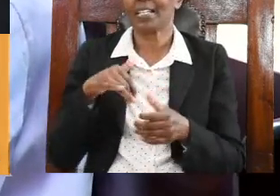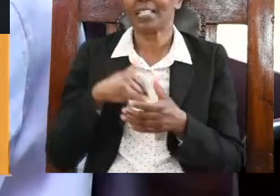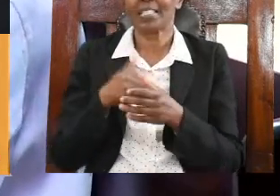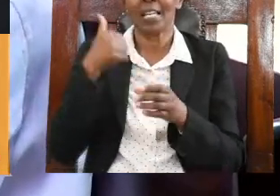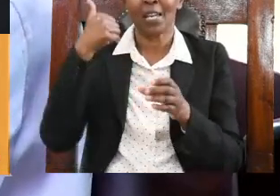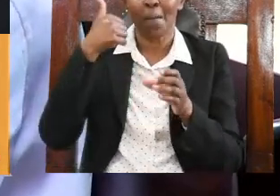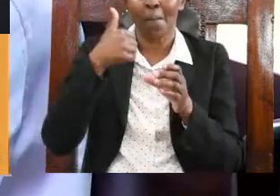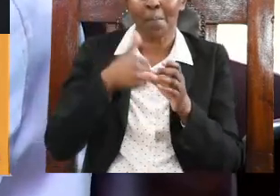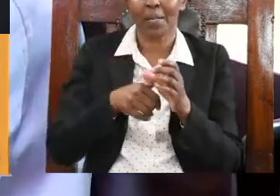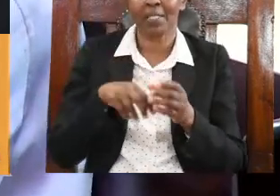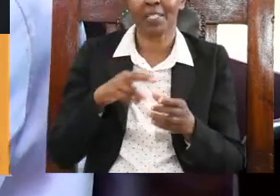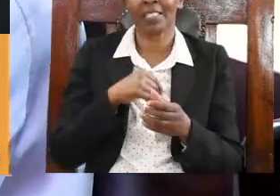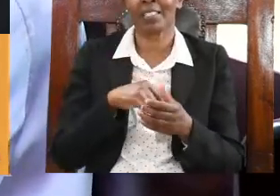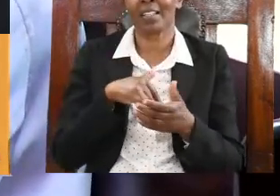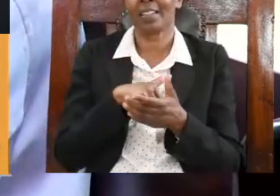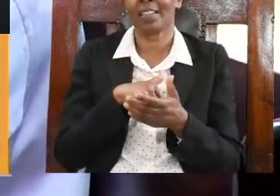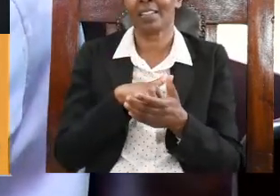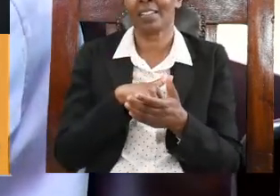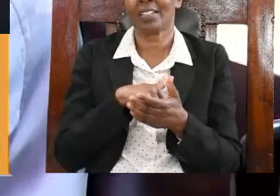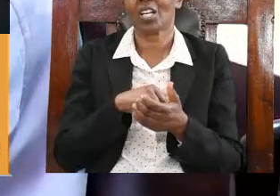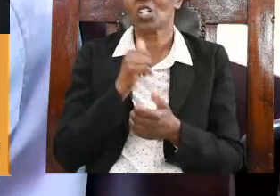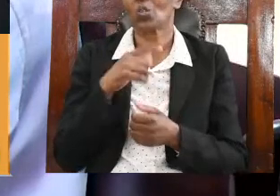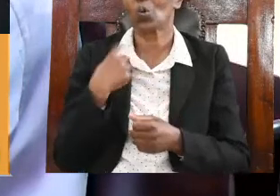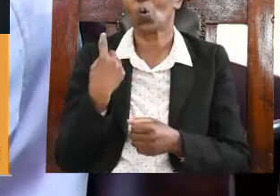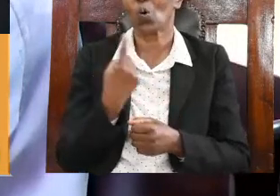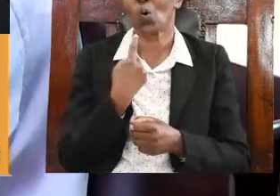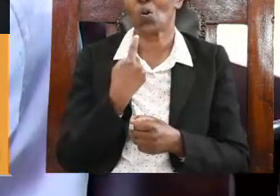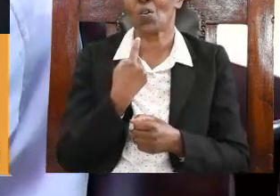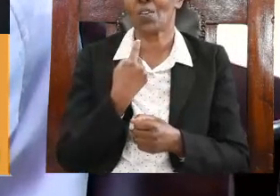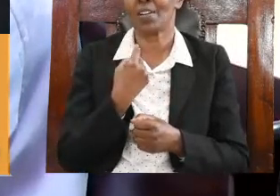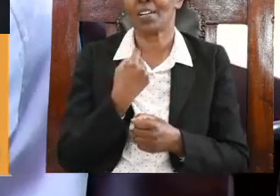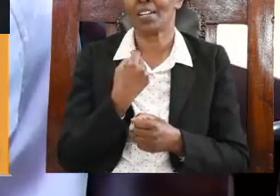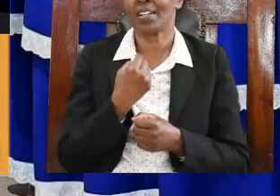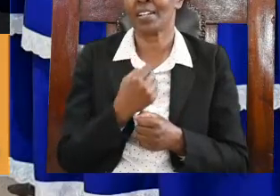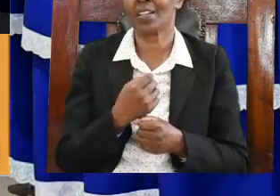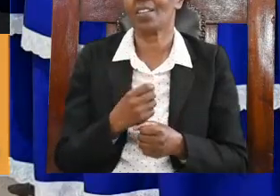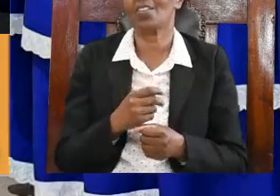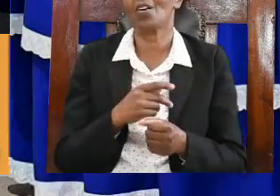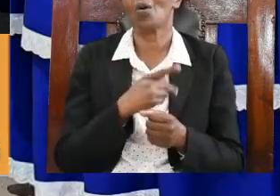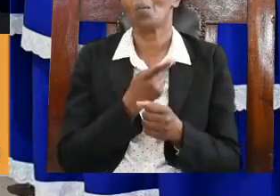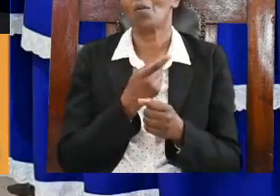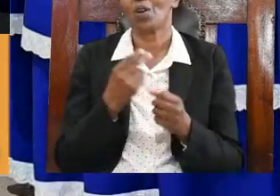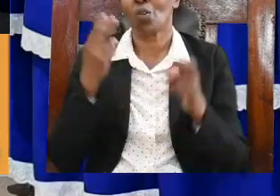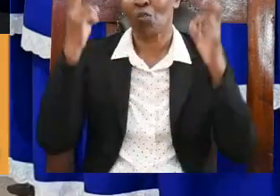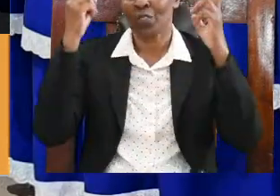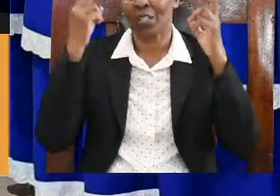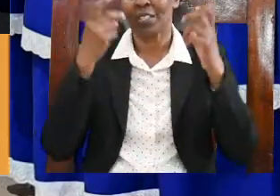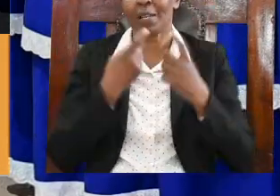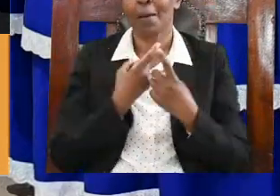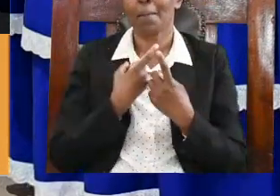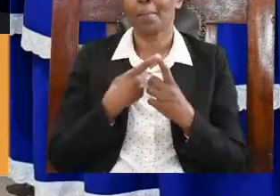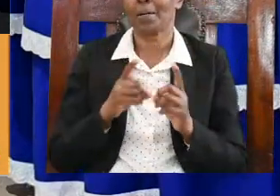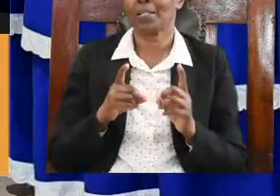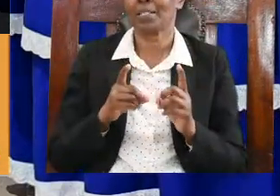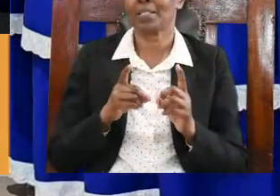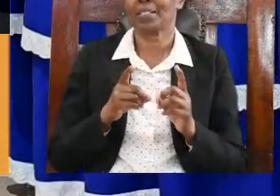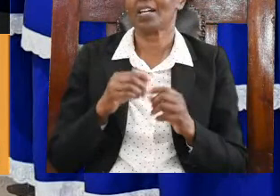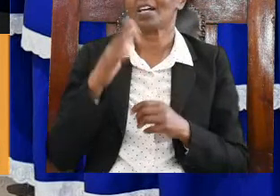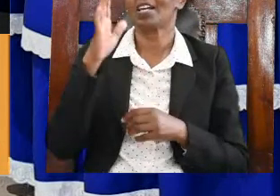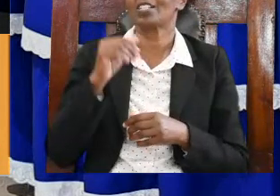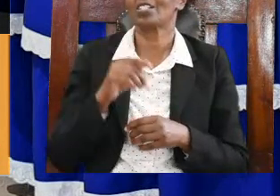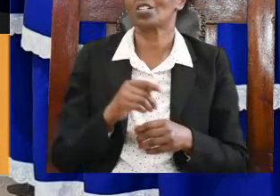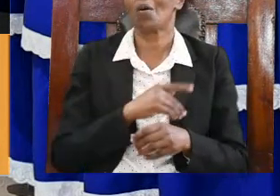scripture is open and clear, that it is not only the force of Satan active, but also the force of God.